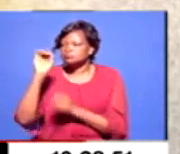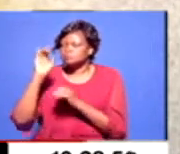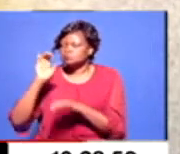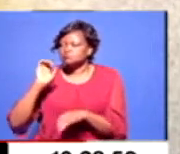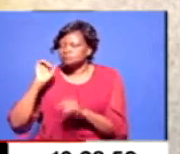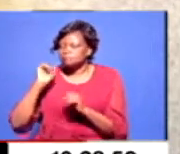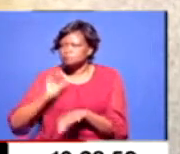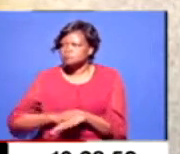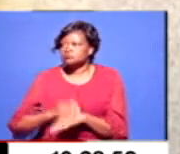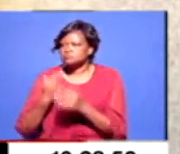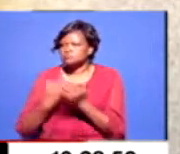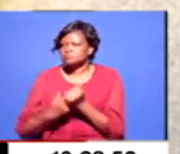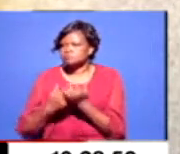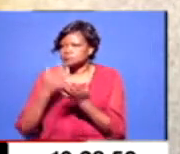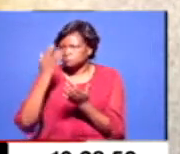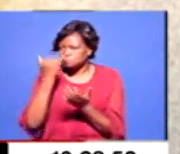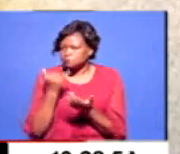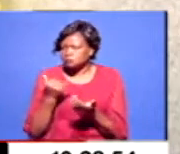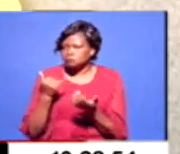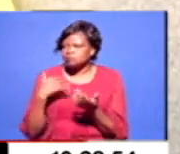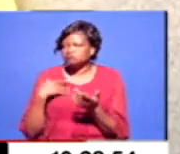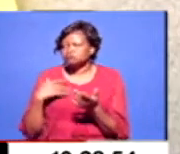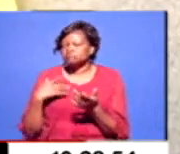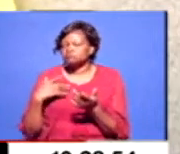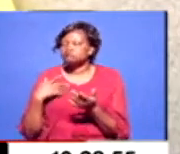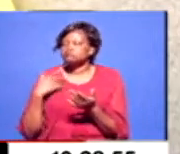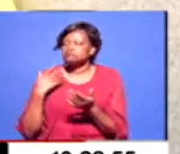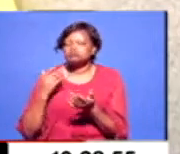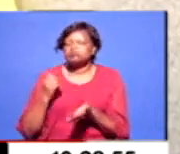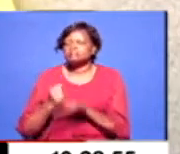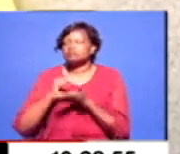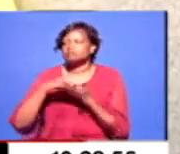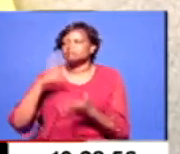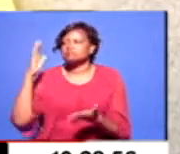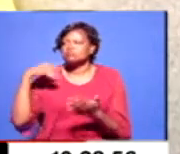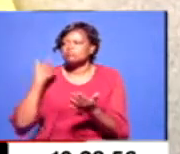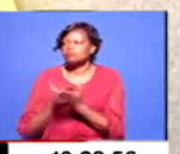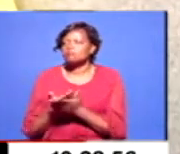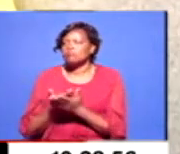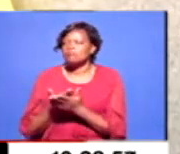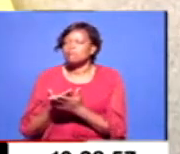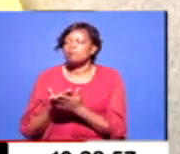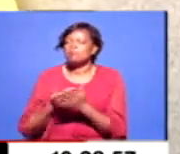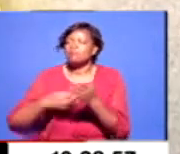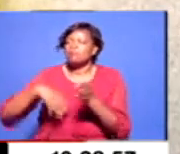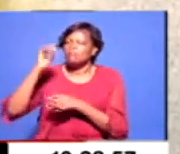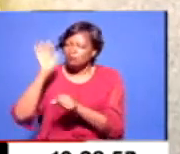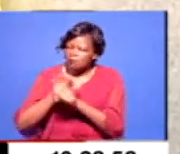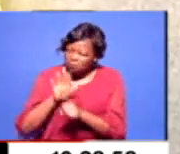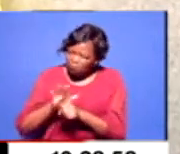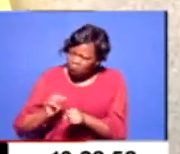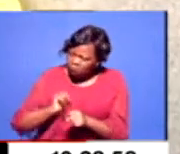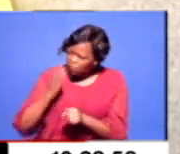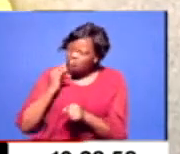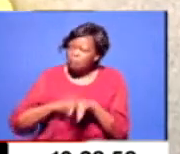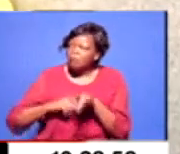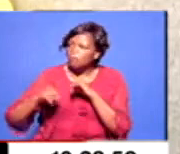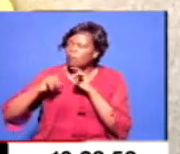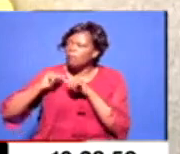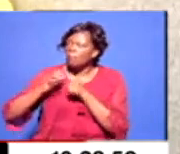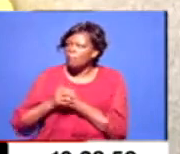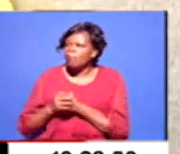partners so that we stretch our hands and wings to reach as many girls as possible, because when we are talking about